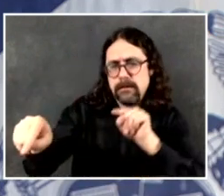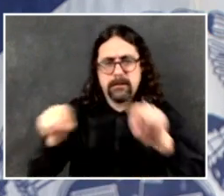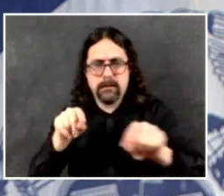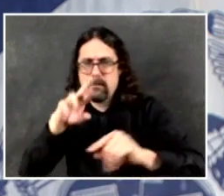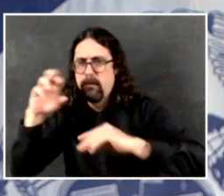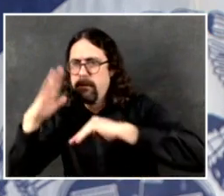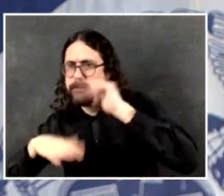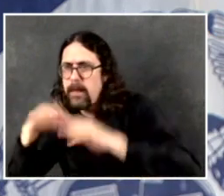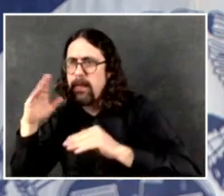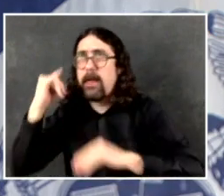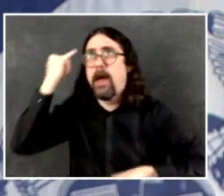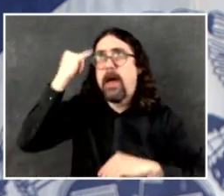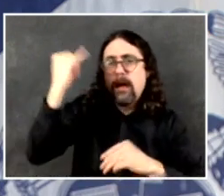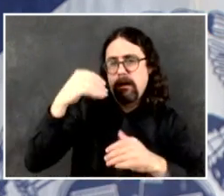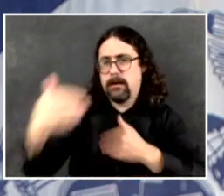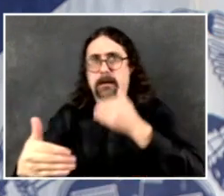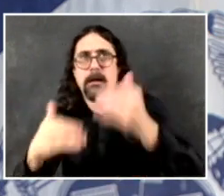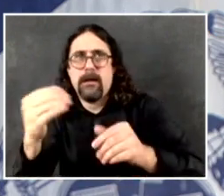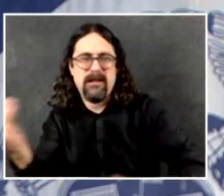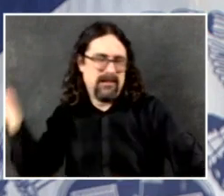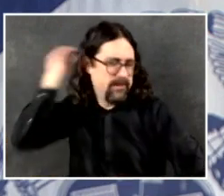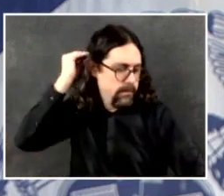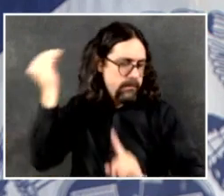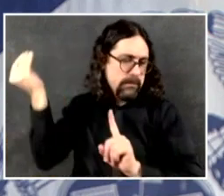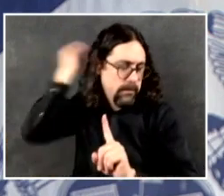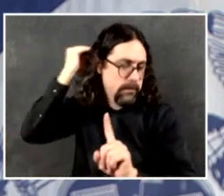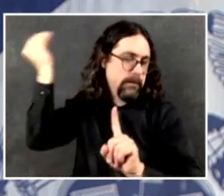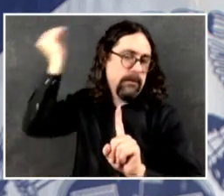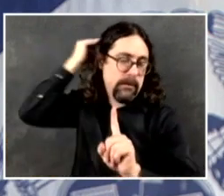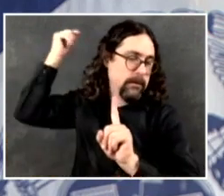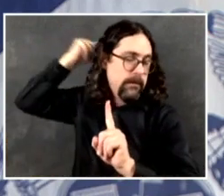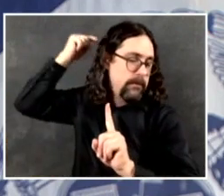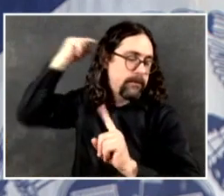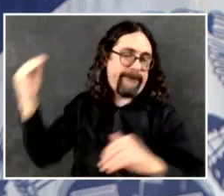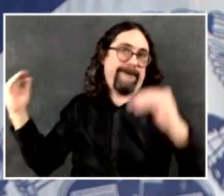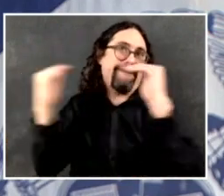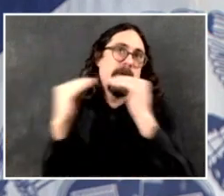better and more just society than the one we left behind. I don't want to see